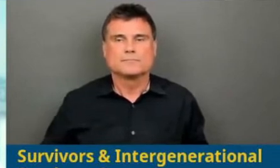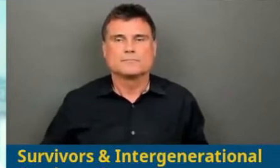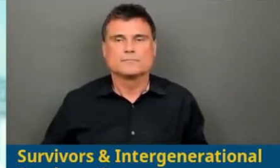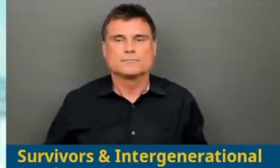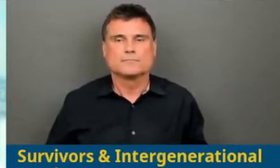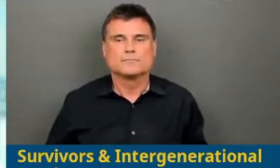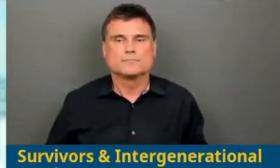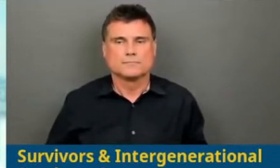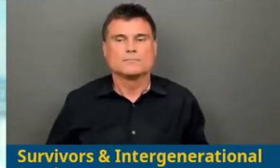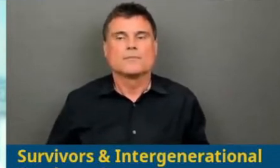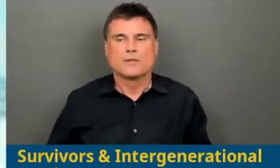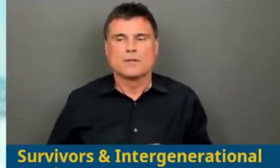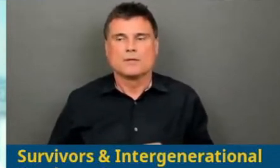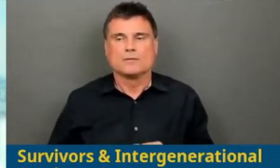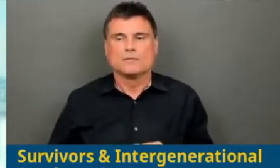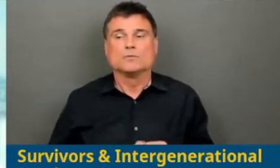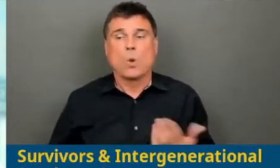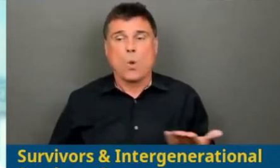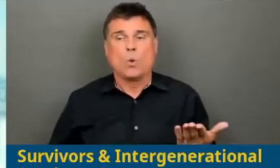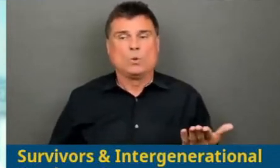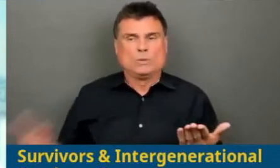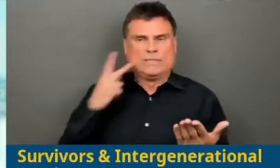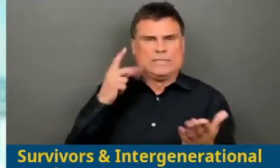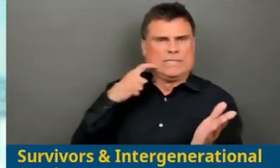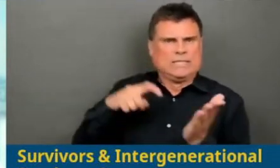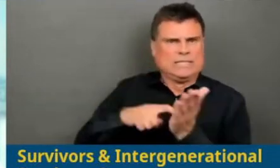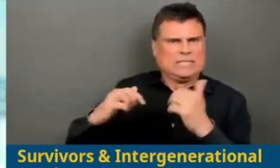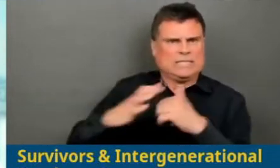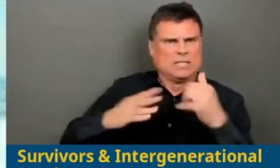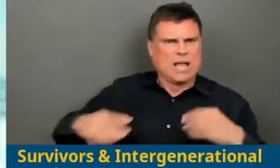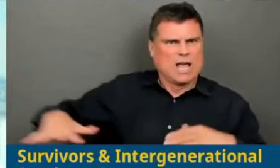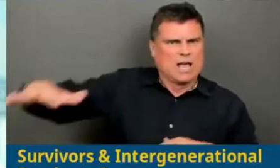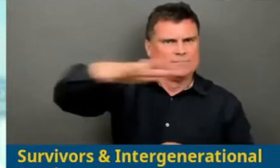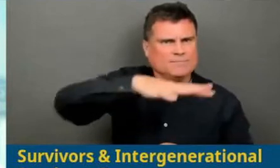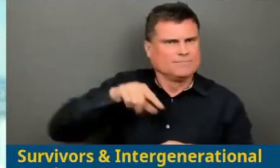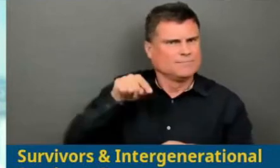just a week or so ago gave a comprehensive update of that work.